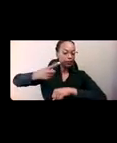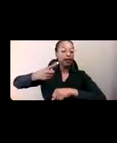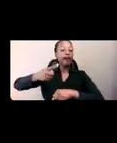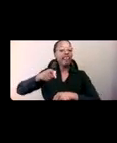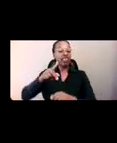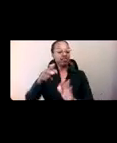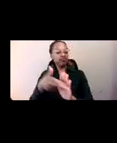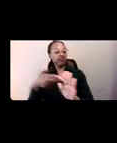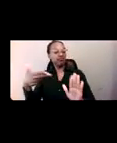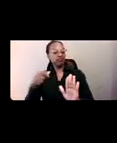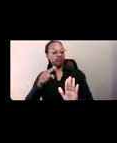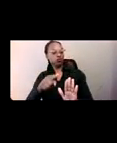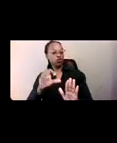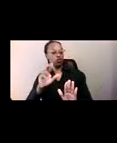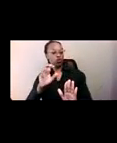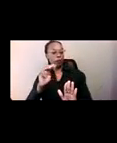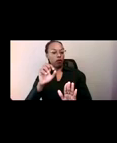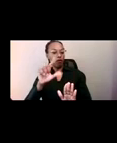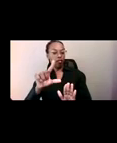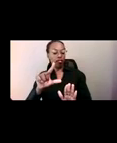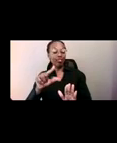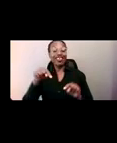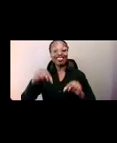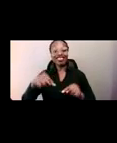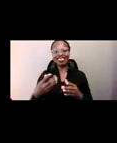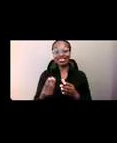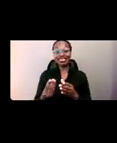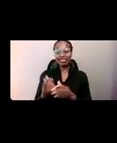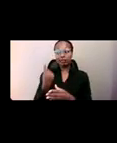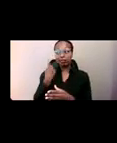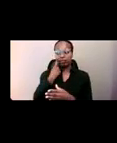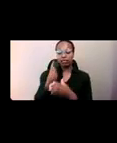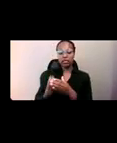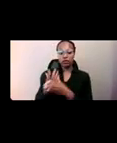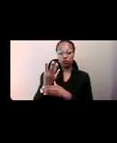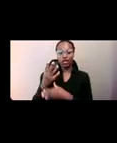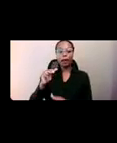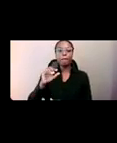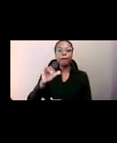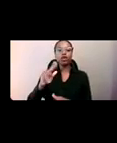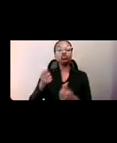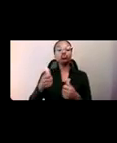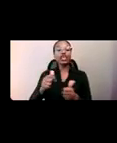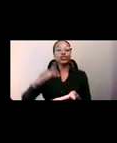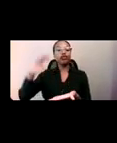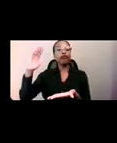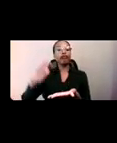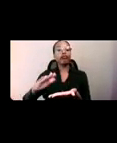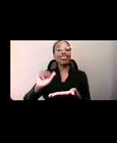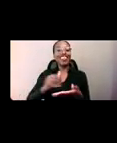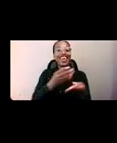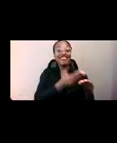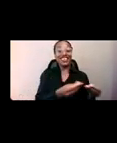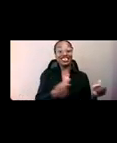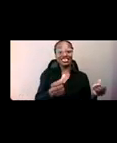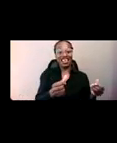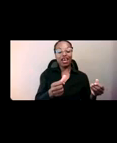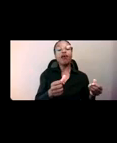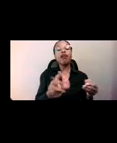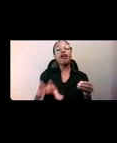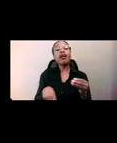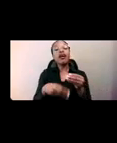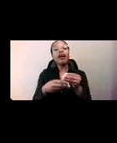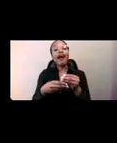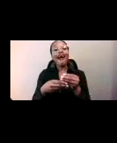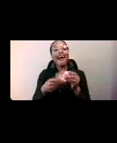However, this past spring, the mayor attempted to reverse this phase out by including language in her budget proposal that